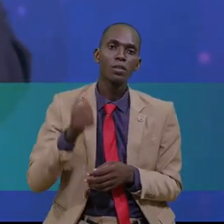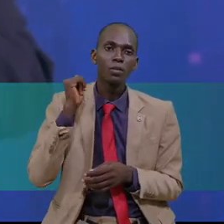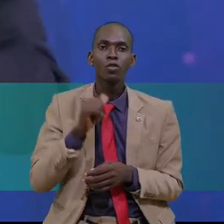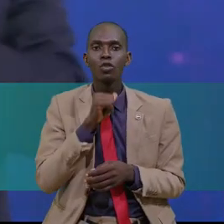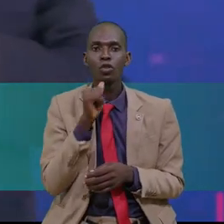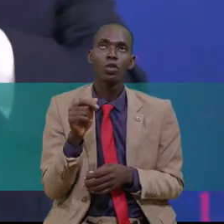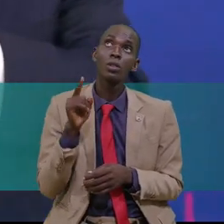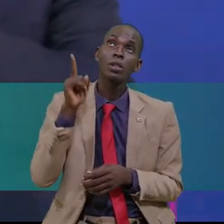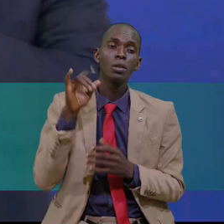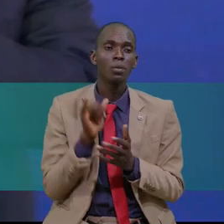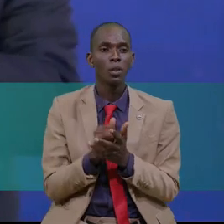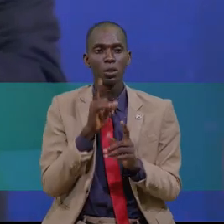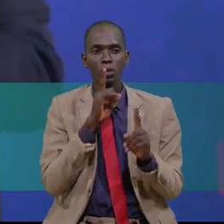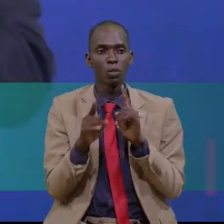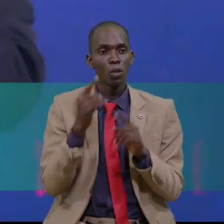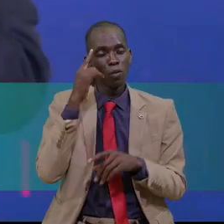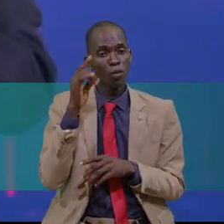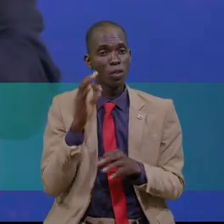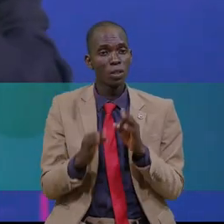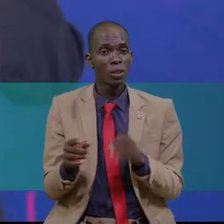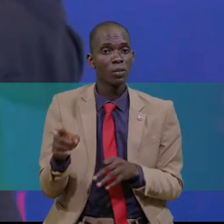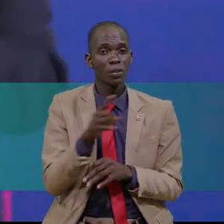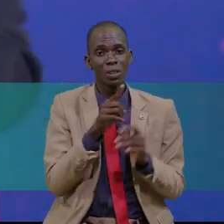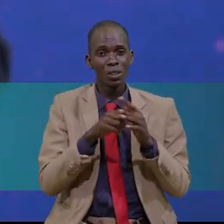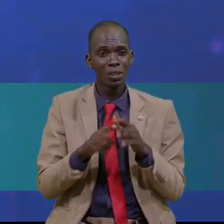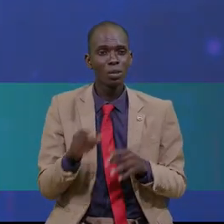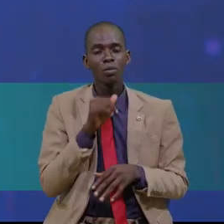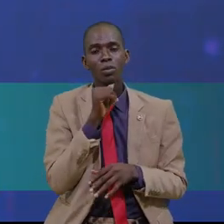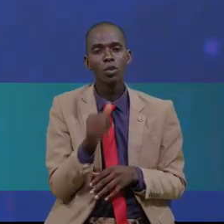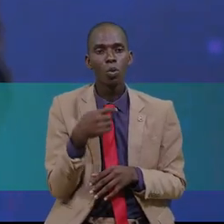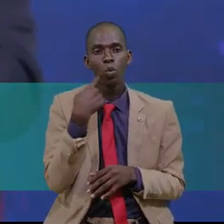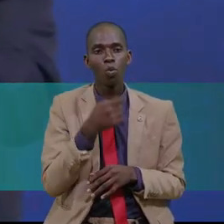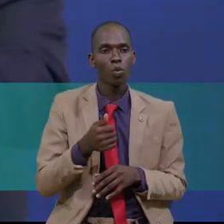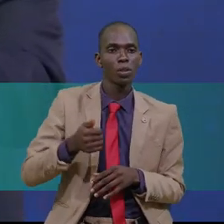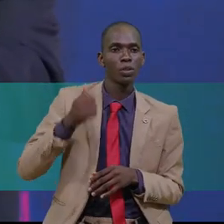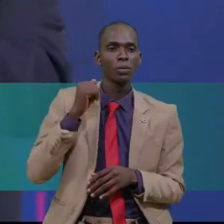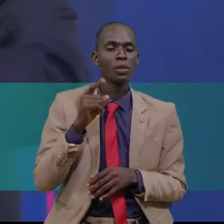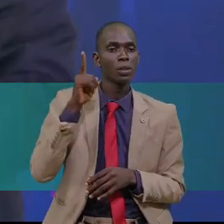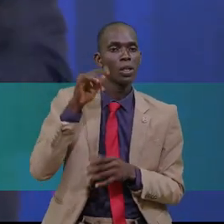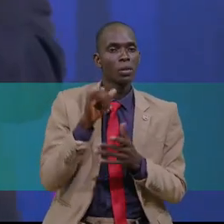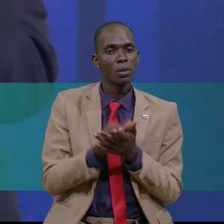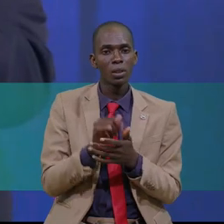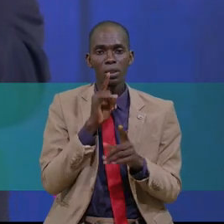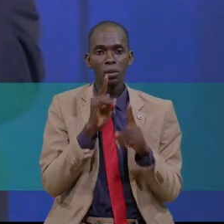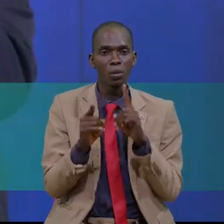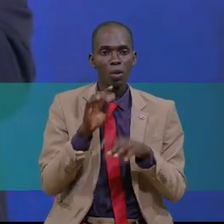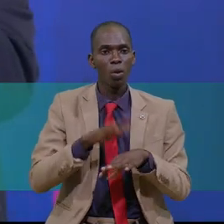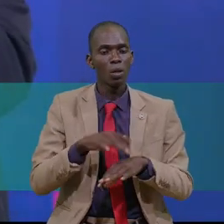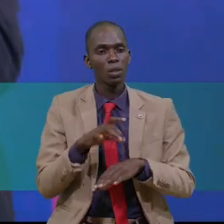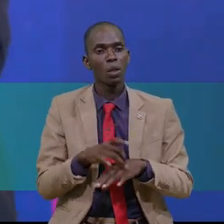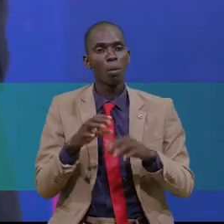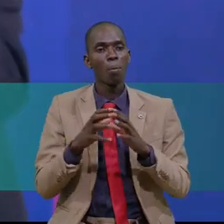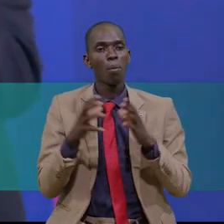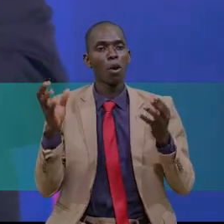speaketh. For if they escaped not, who refused him that spake on earth, much